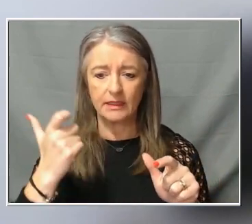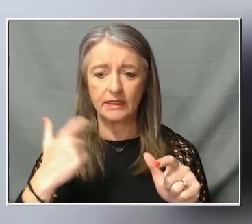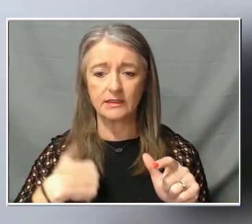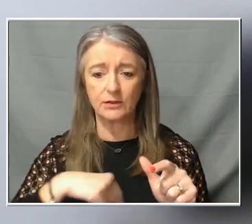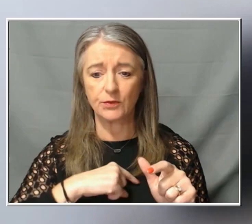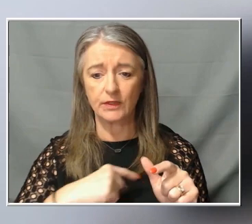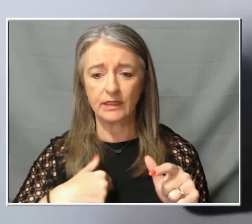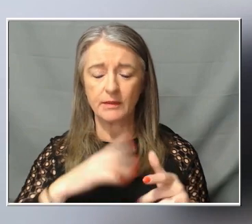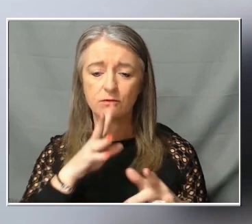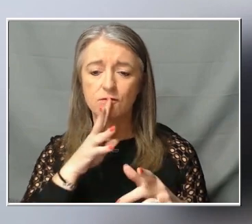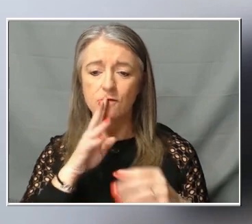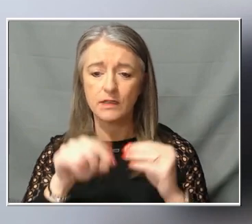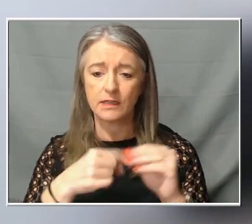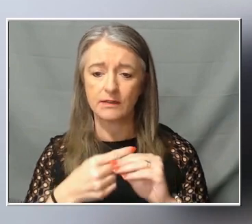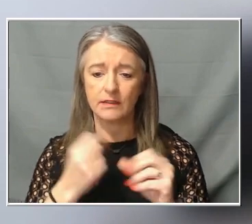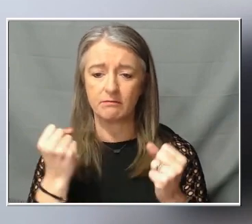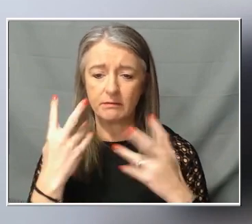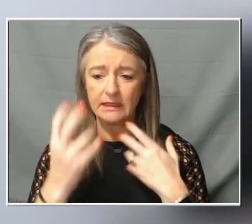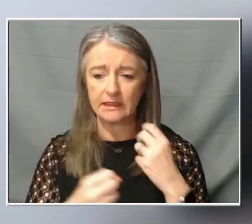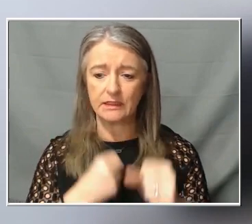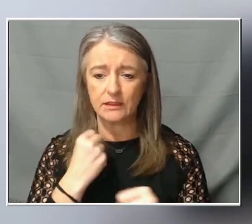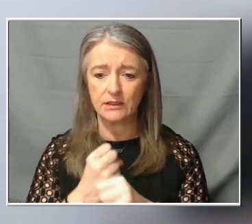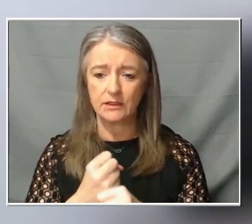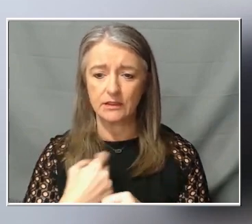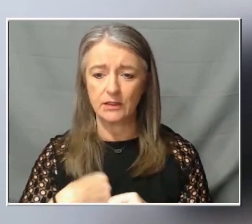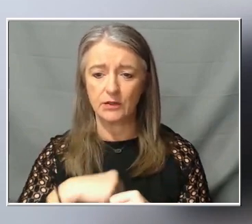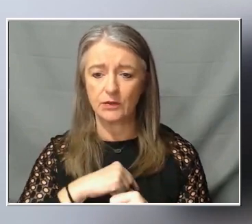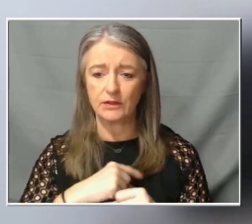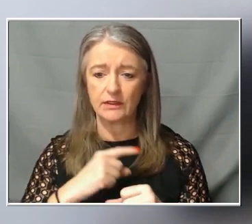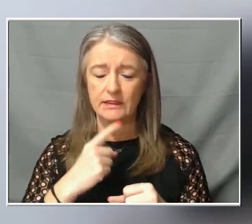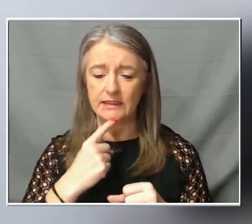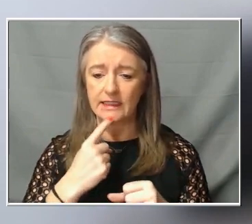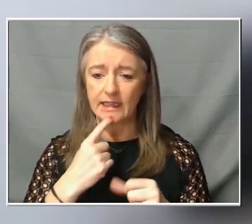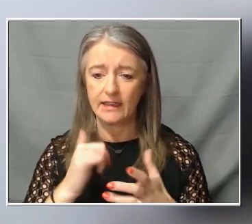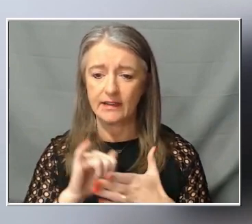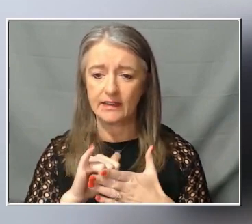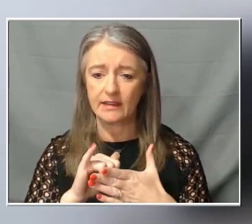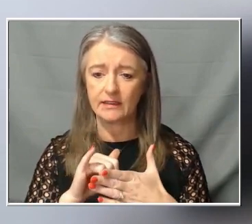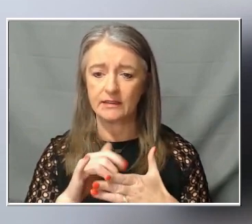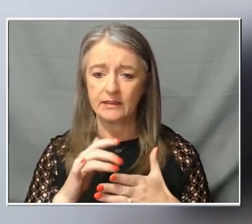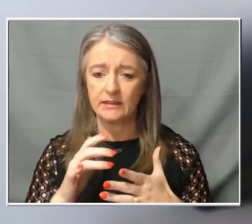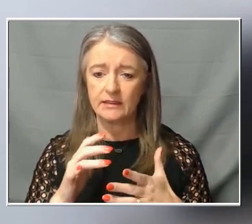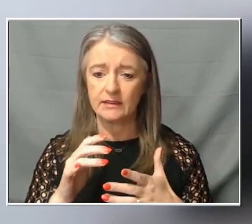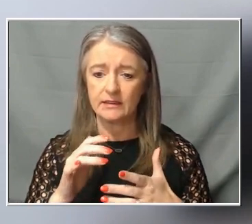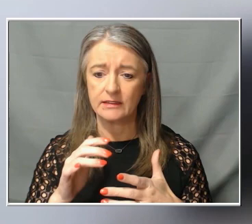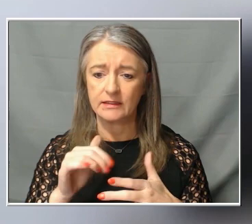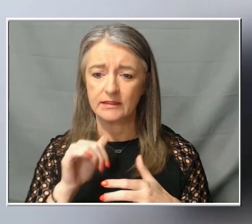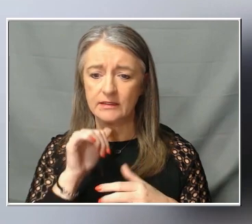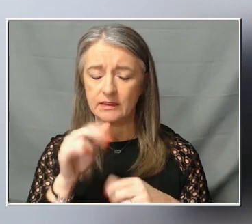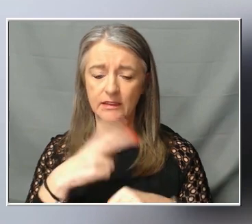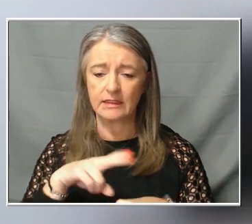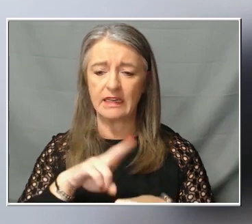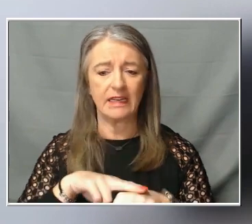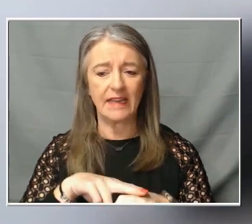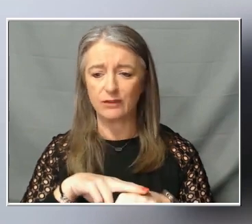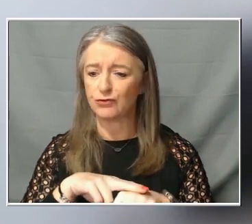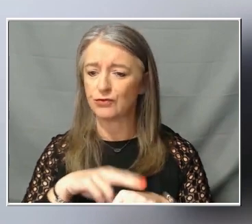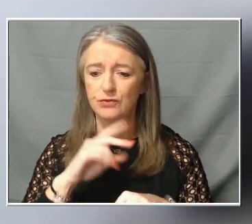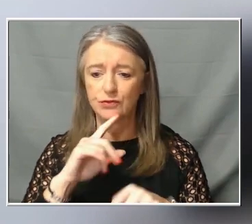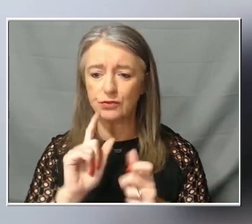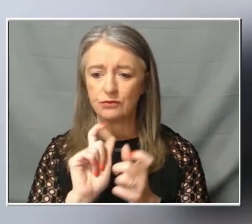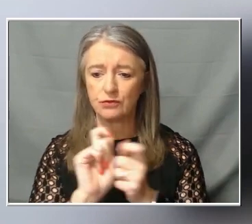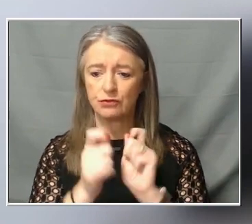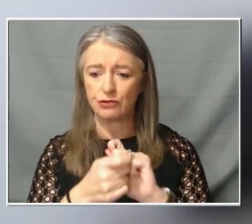we have been talking about this for years, where we are saying that this is quite unnatural to shift the clock 1